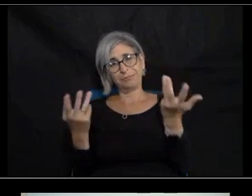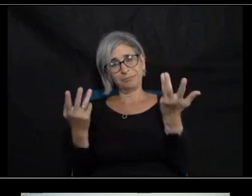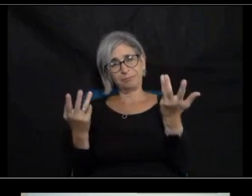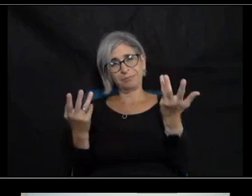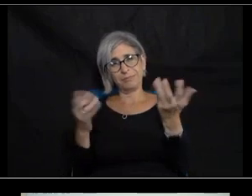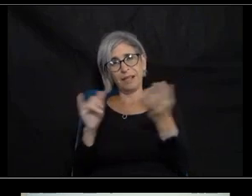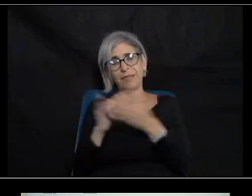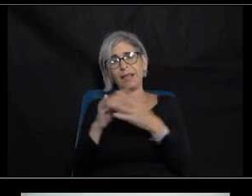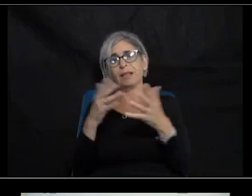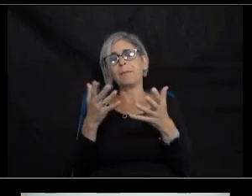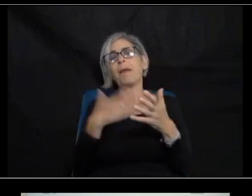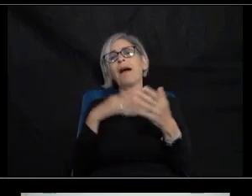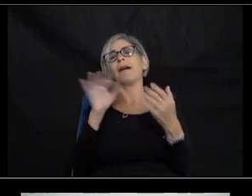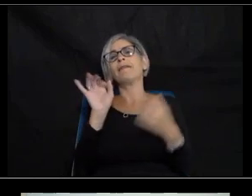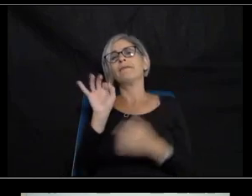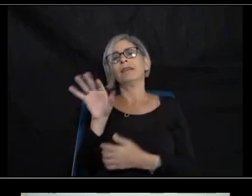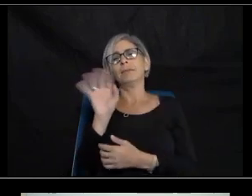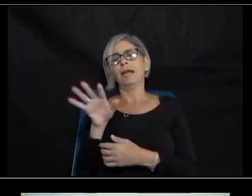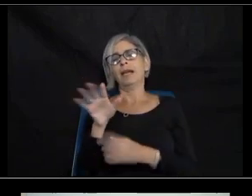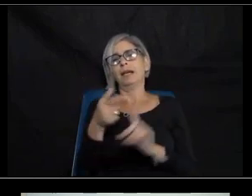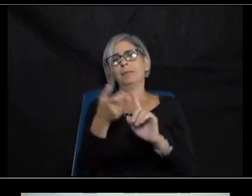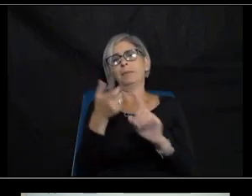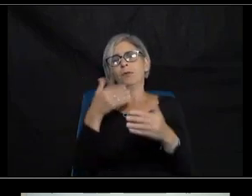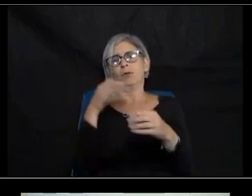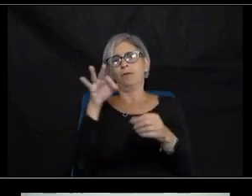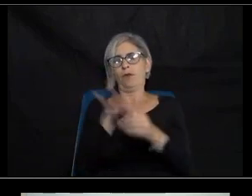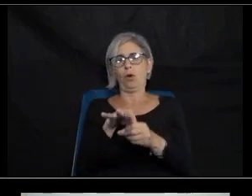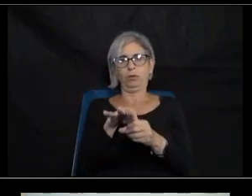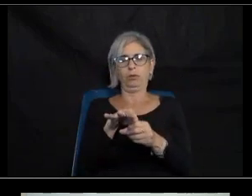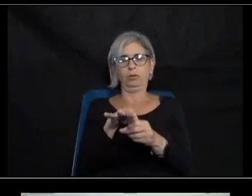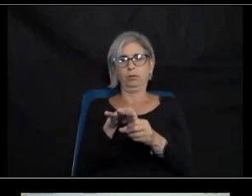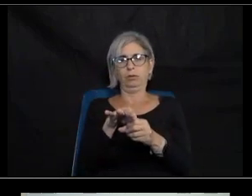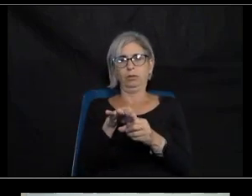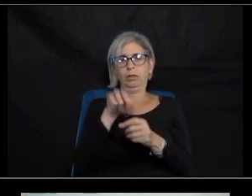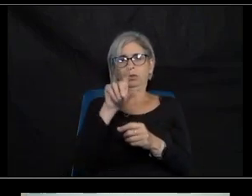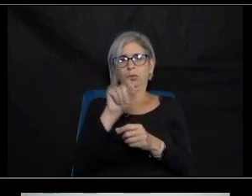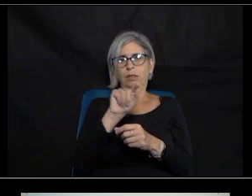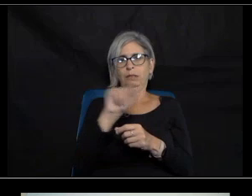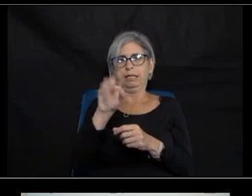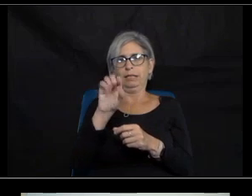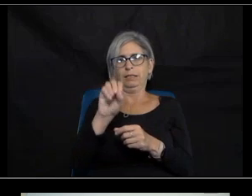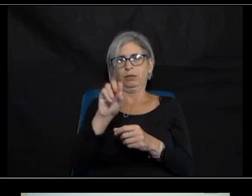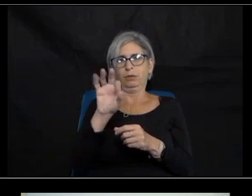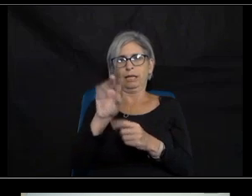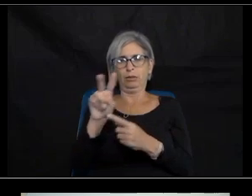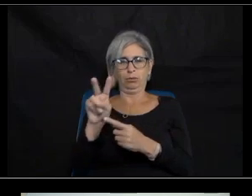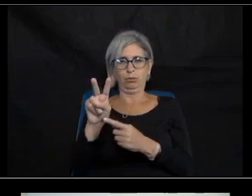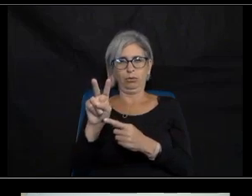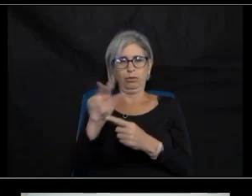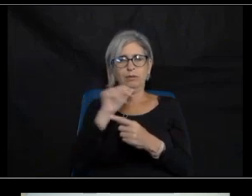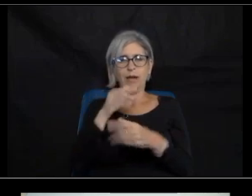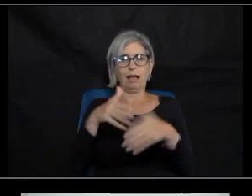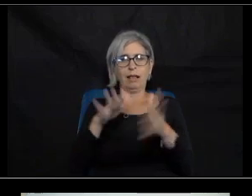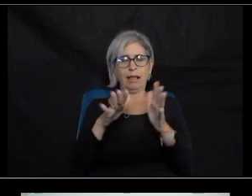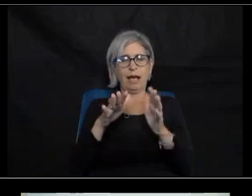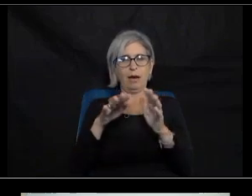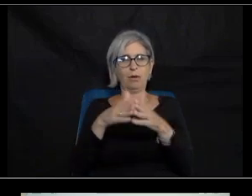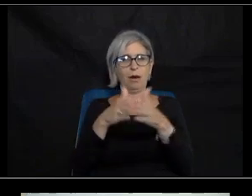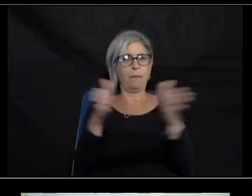what I had wanted to put in before you had a vote on resolution 20-092, and you did not allow any